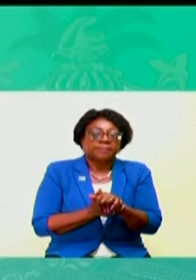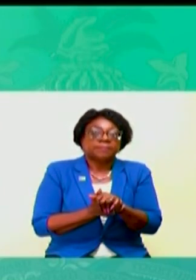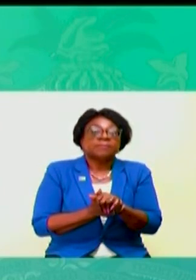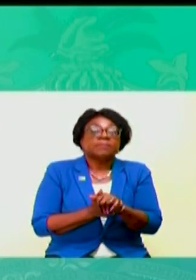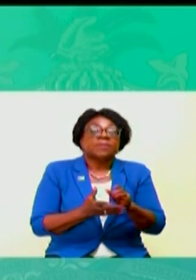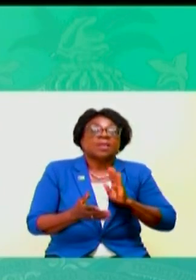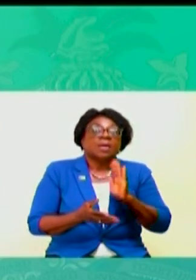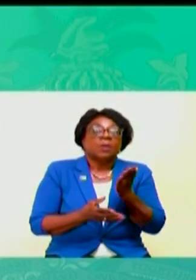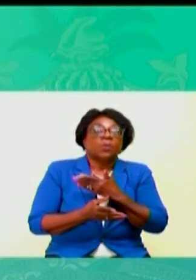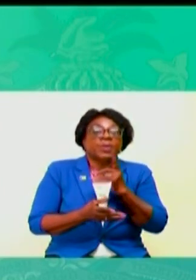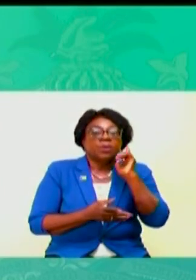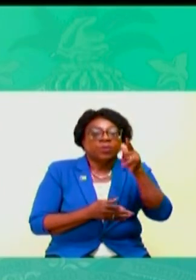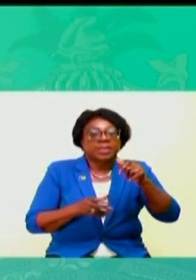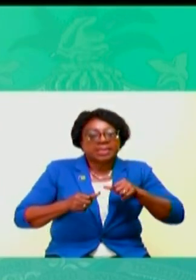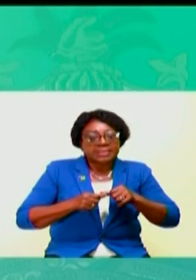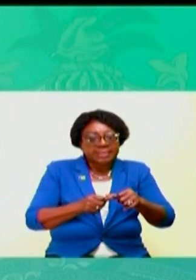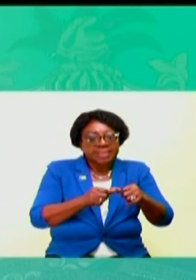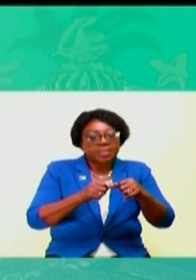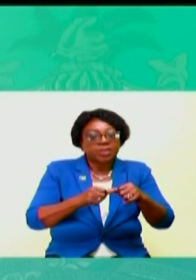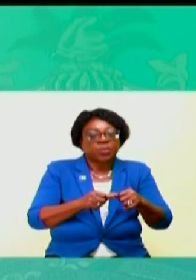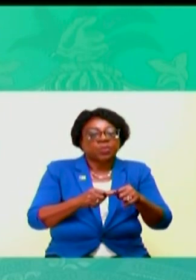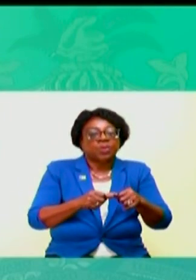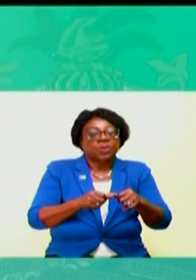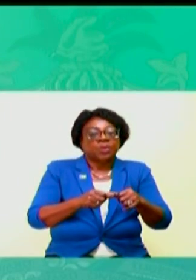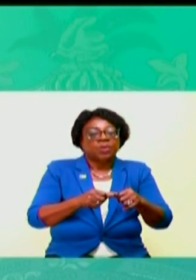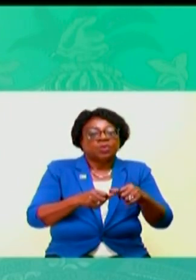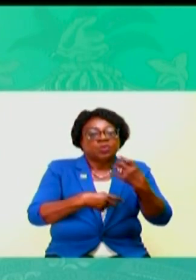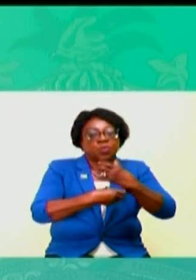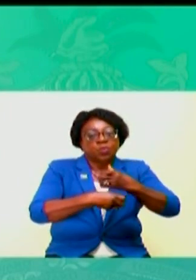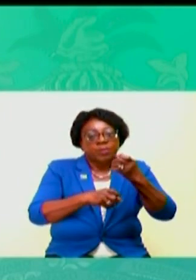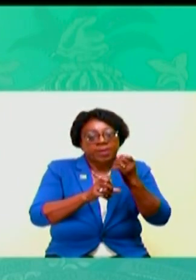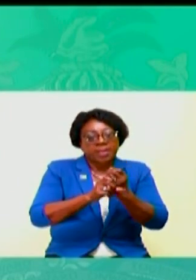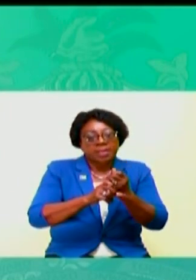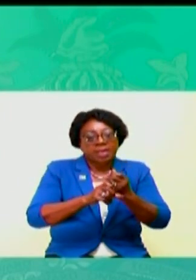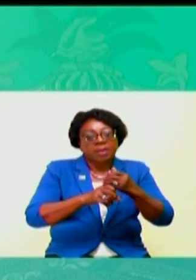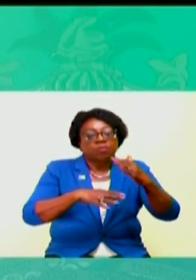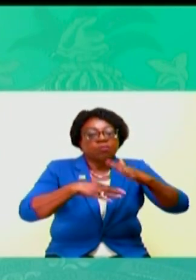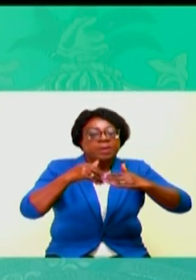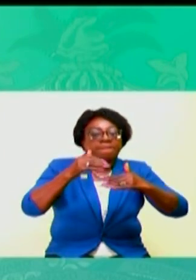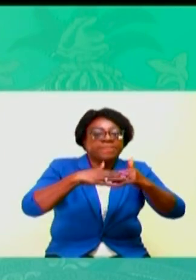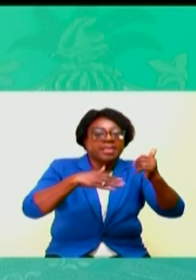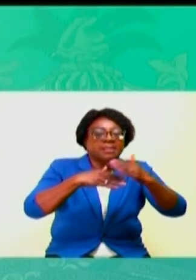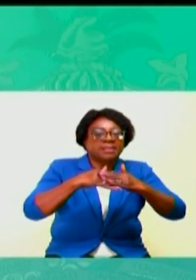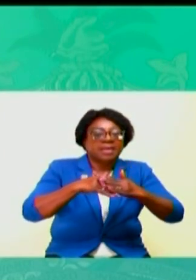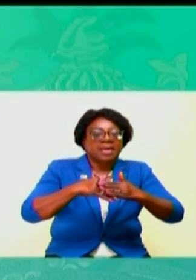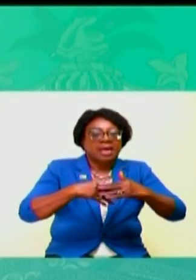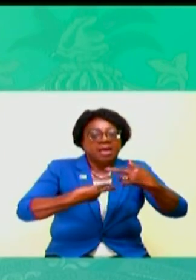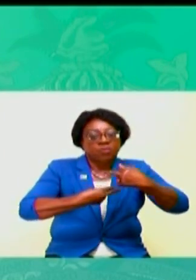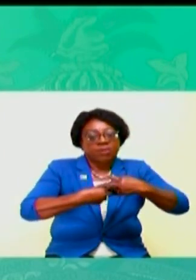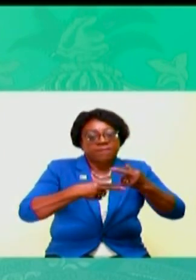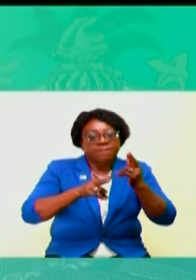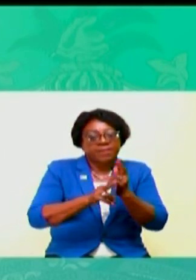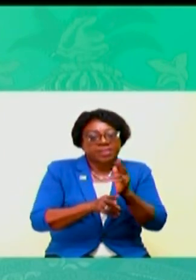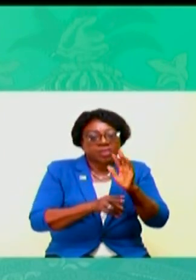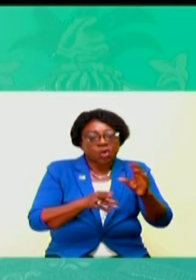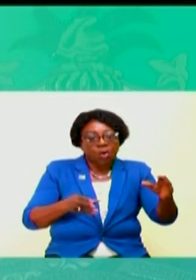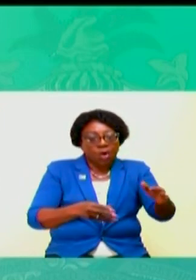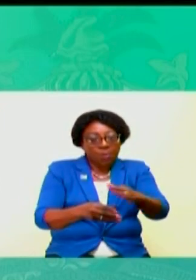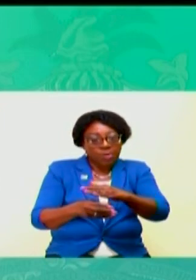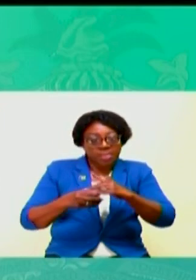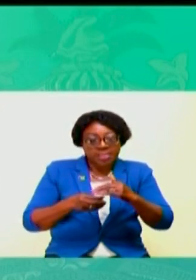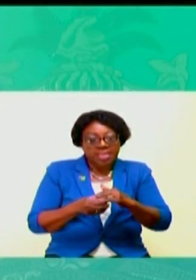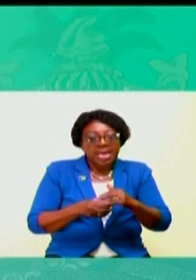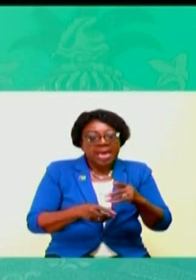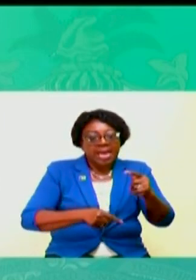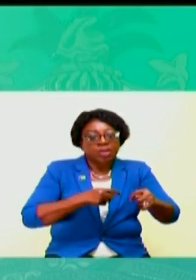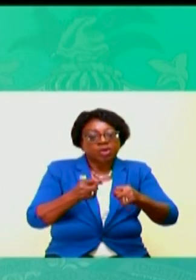We will continue to revitalize, rebuild, and restore your community and your tourist